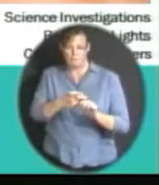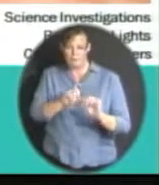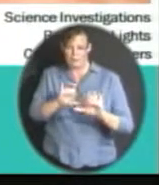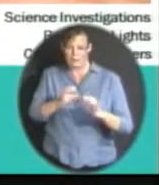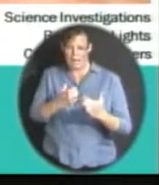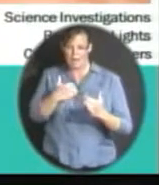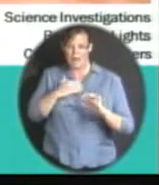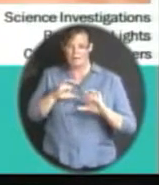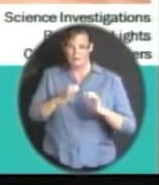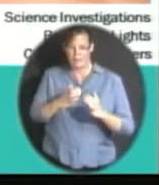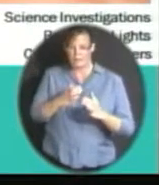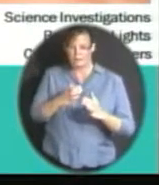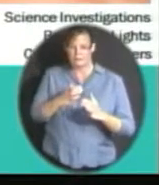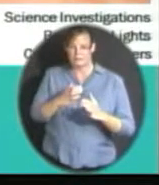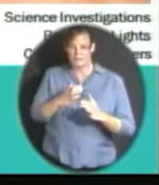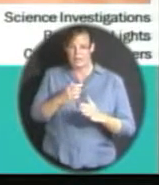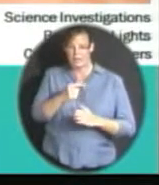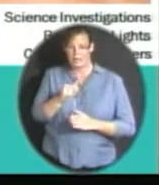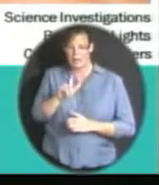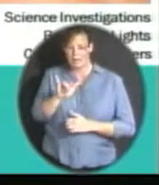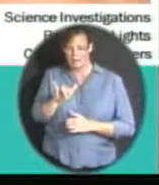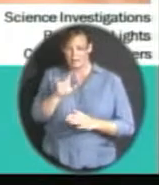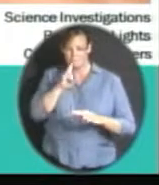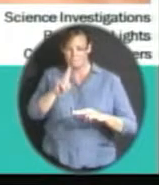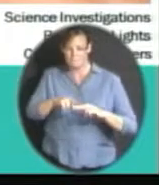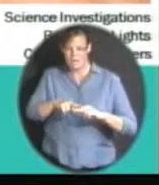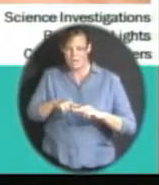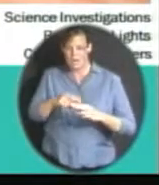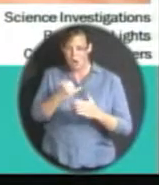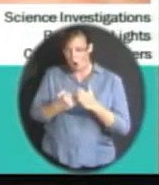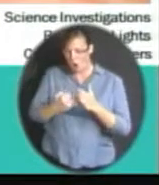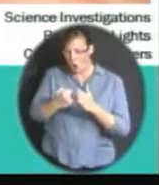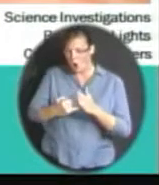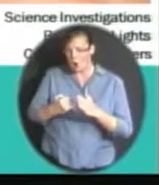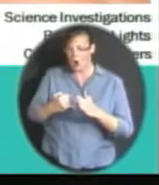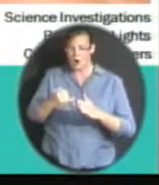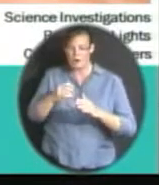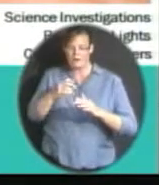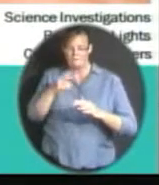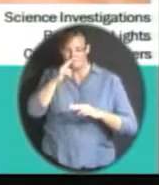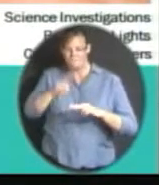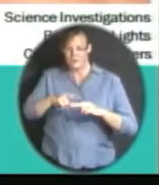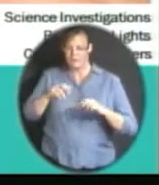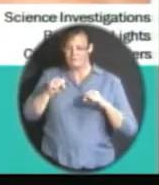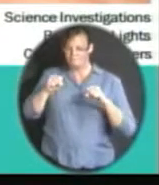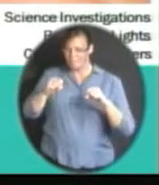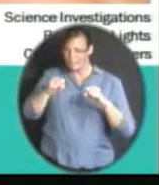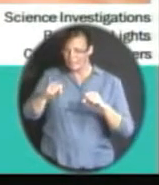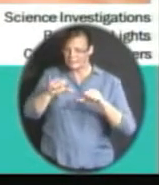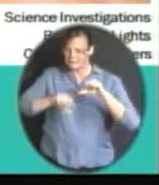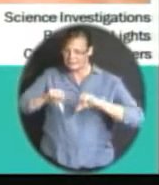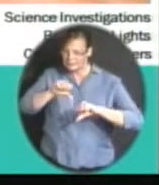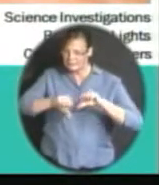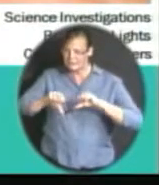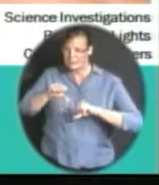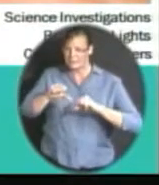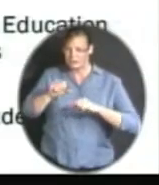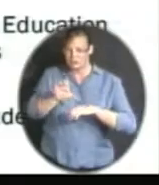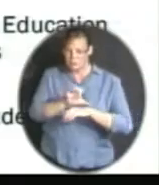We had classes like Galley Fun, Art Anyone, Fun and Fitness, Science Investigations, Broadway Lights, and Creative Computers.